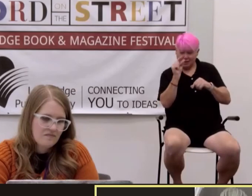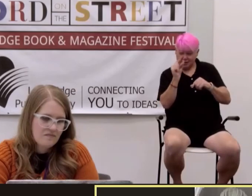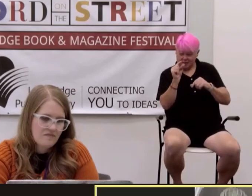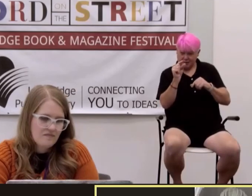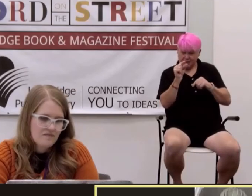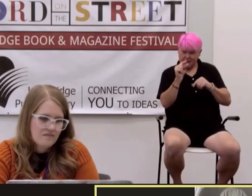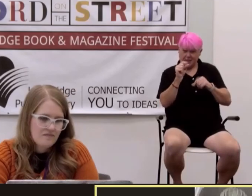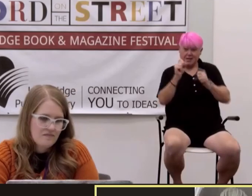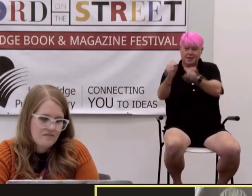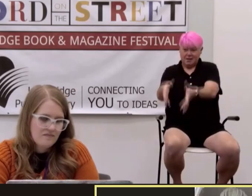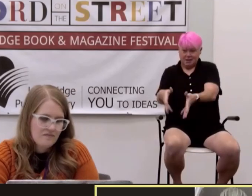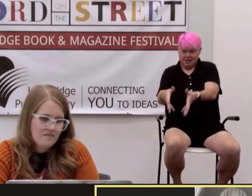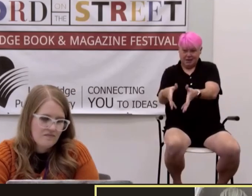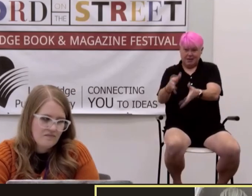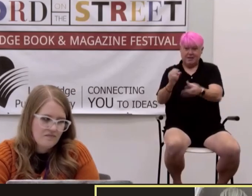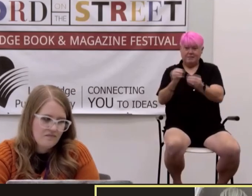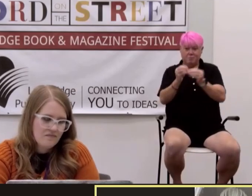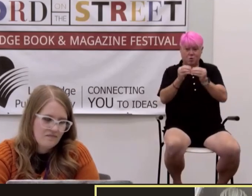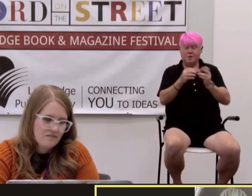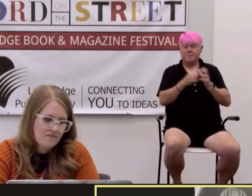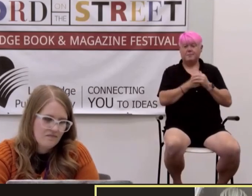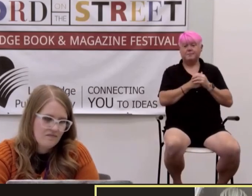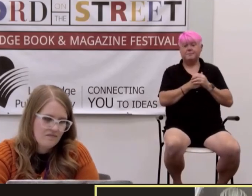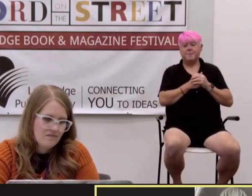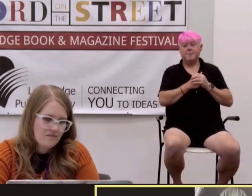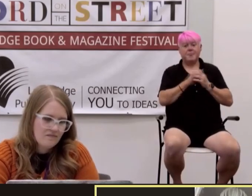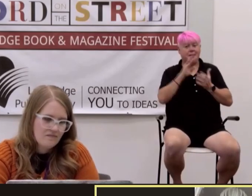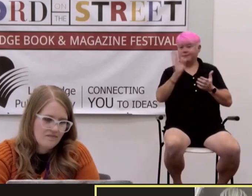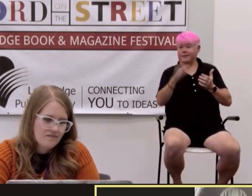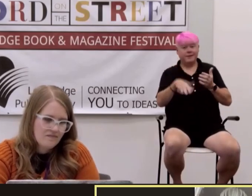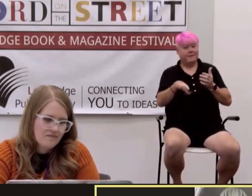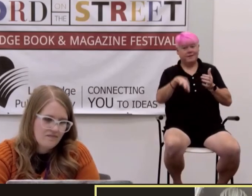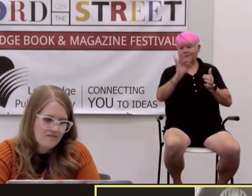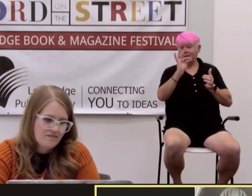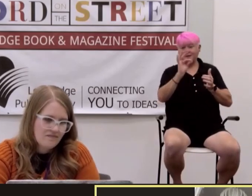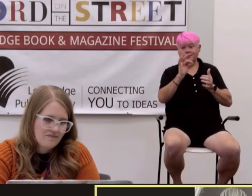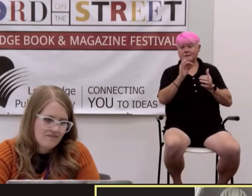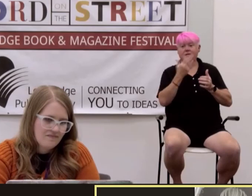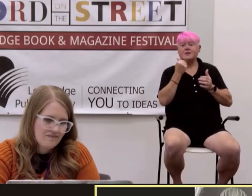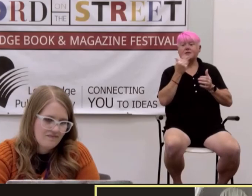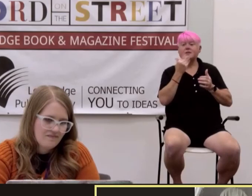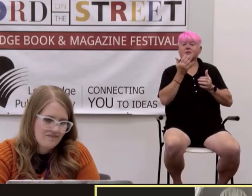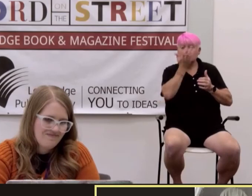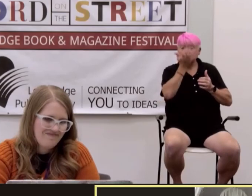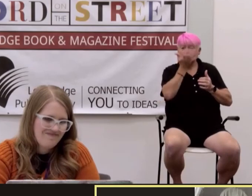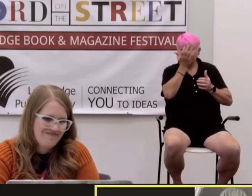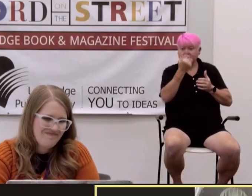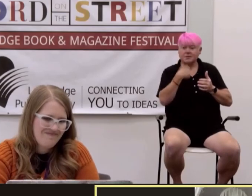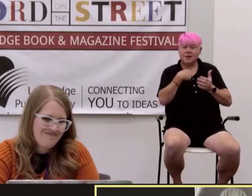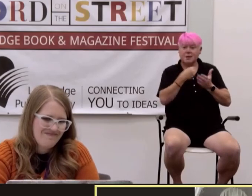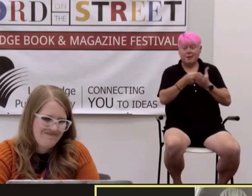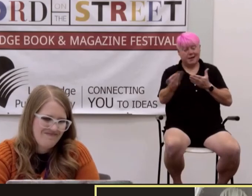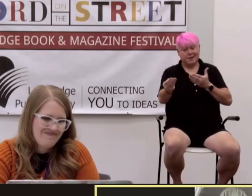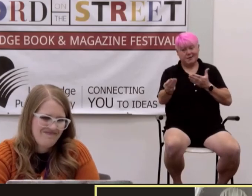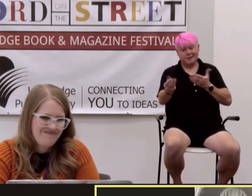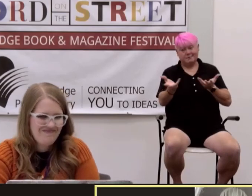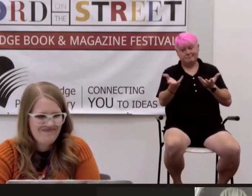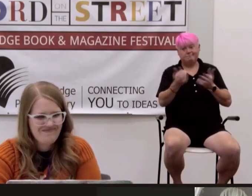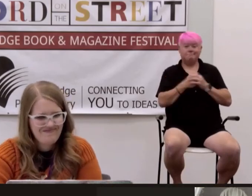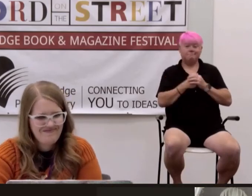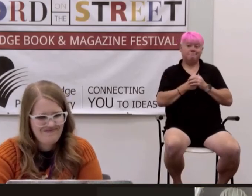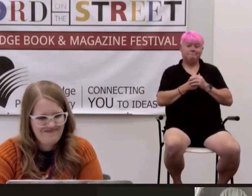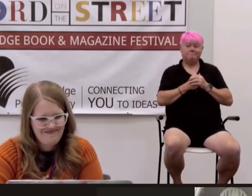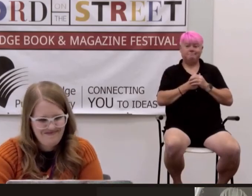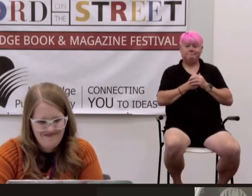leave the rest for other people to find. But I've never found sweetgrass in my life. I just buy it. So that's the ingredient.